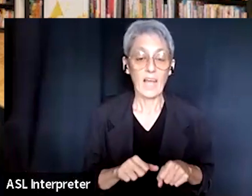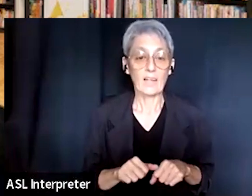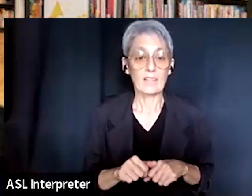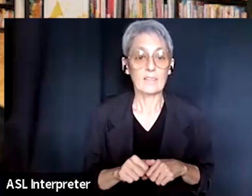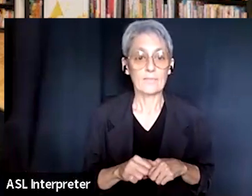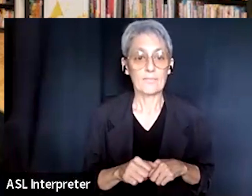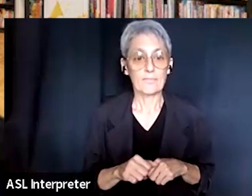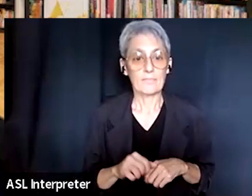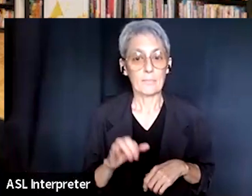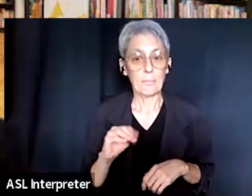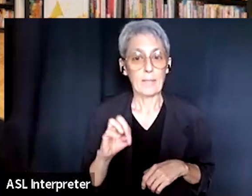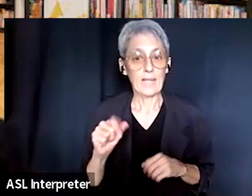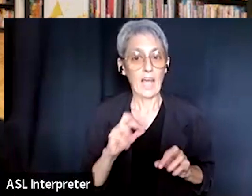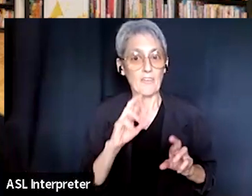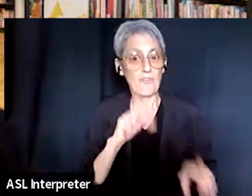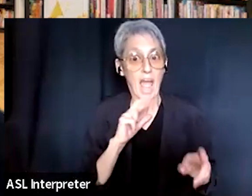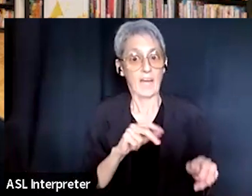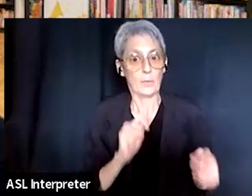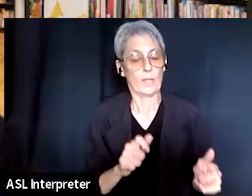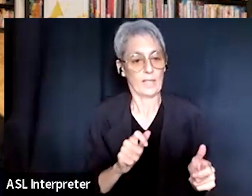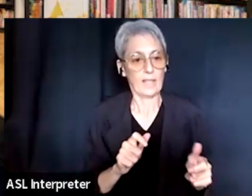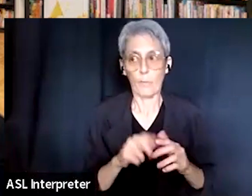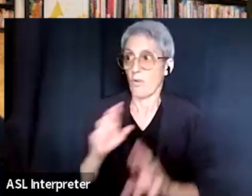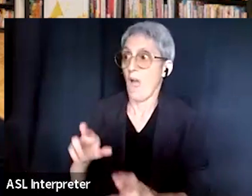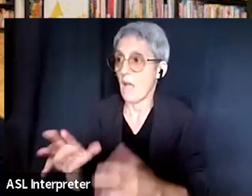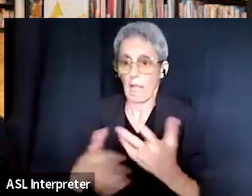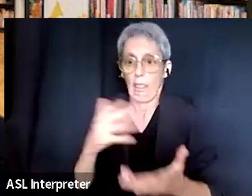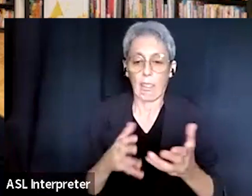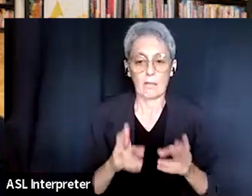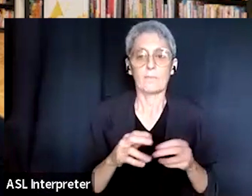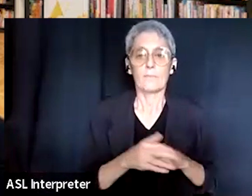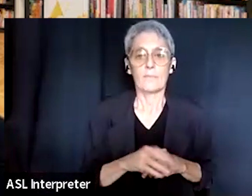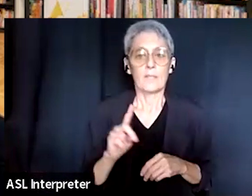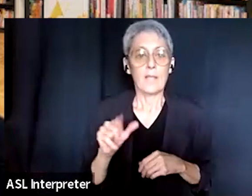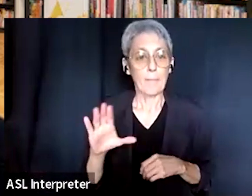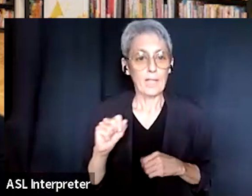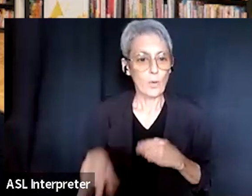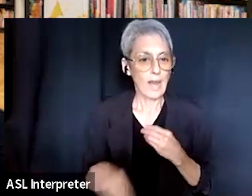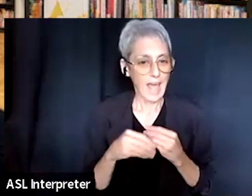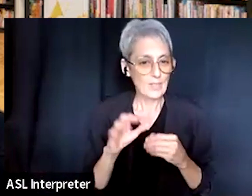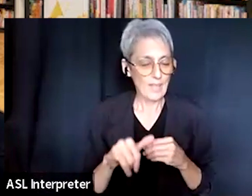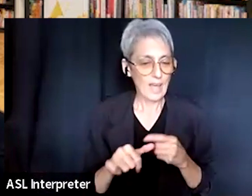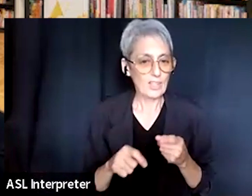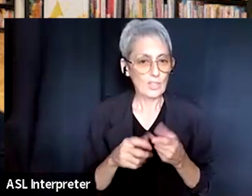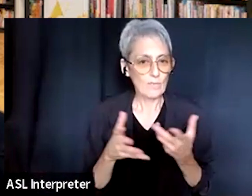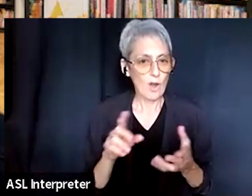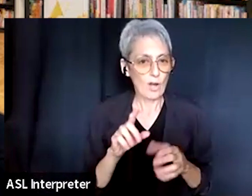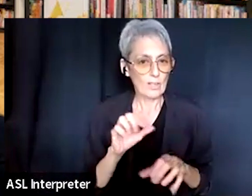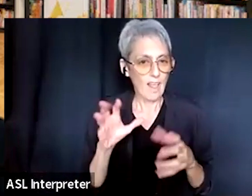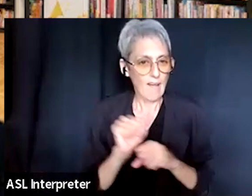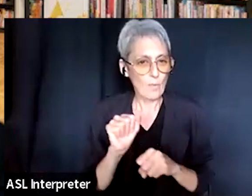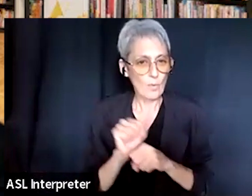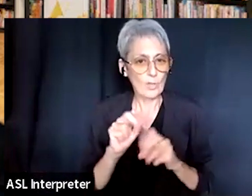reactive and make us engage in very reactive ways. Dom, I don't know if you want to build on that. You've done quite a lot of work on analysing some of the